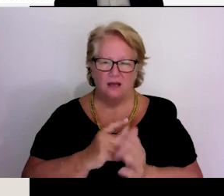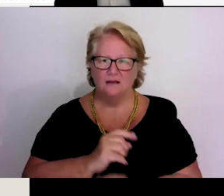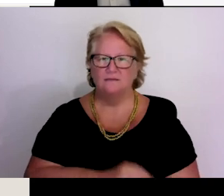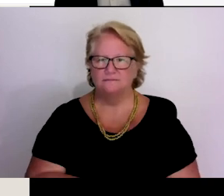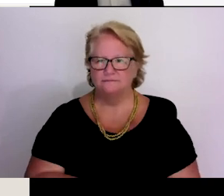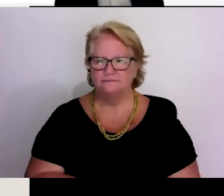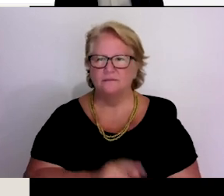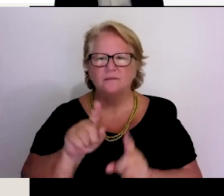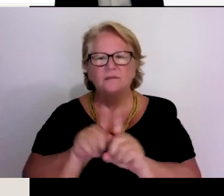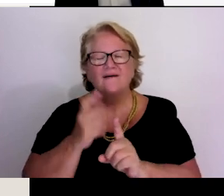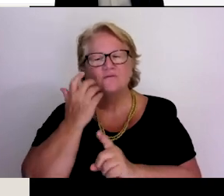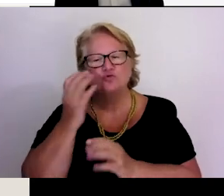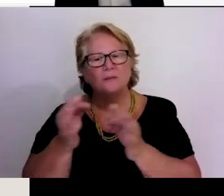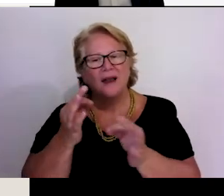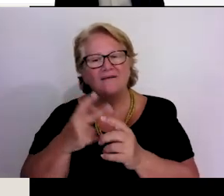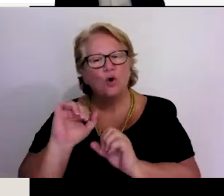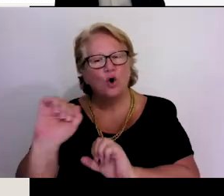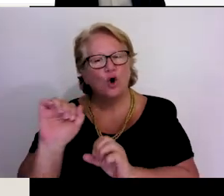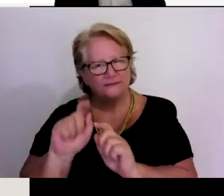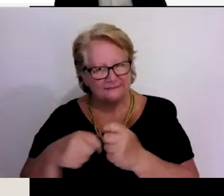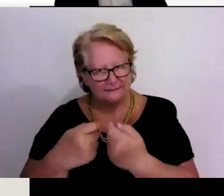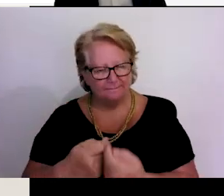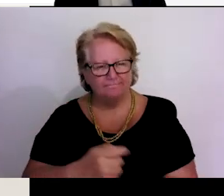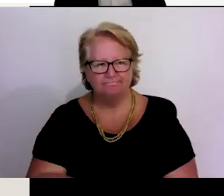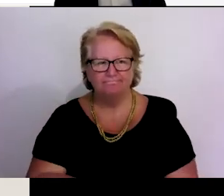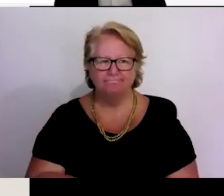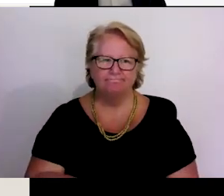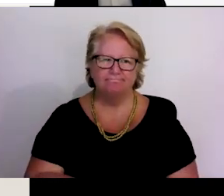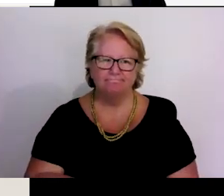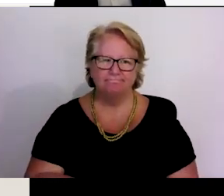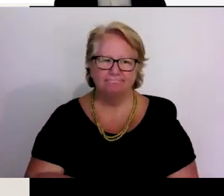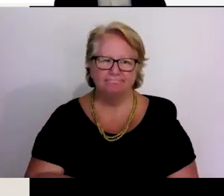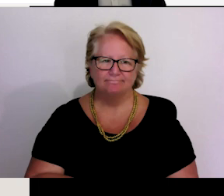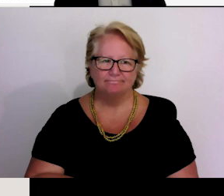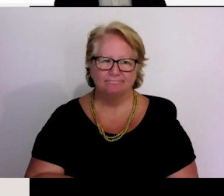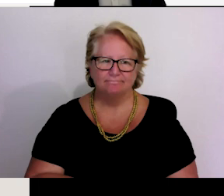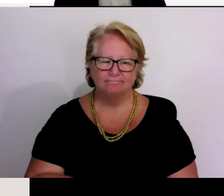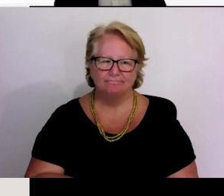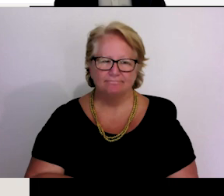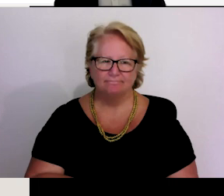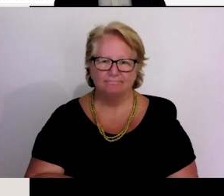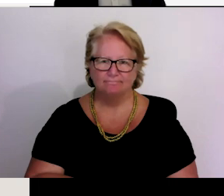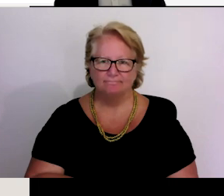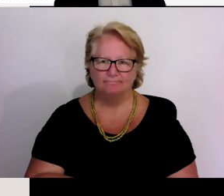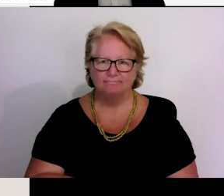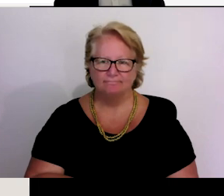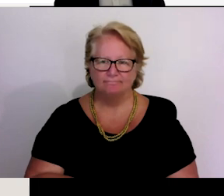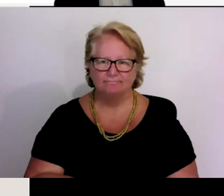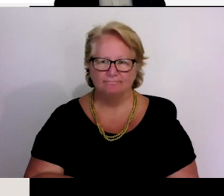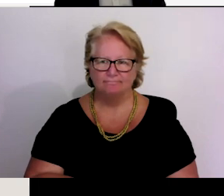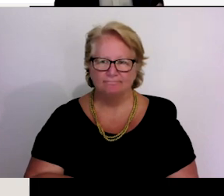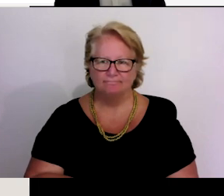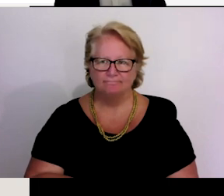future plans for her team at the centre. And so what about identifying people